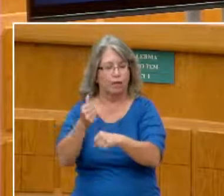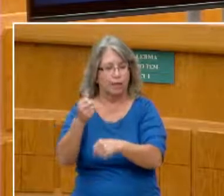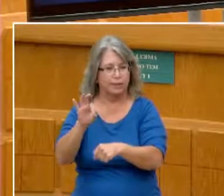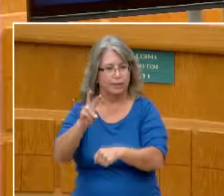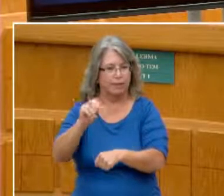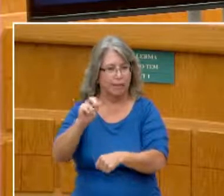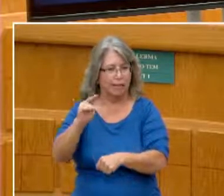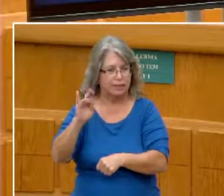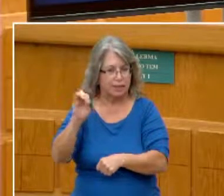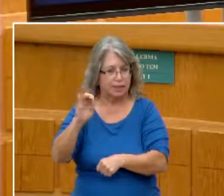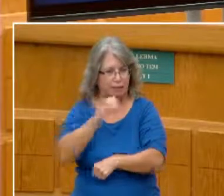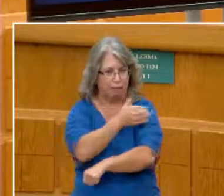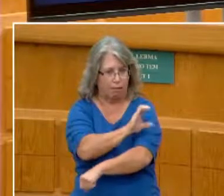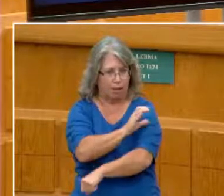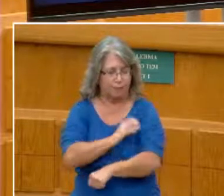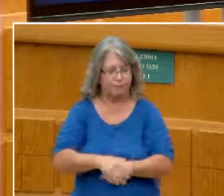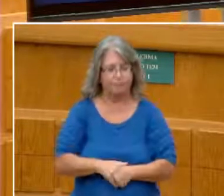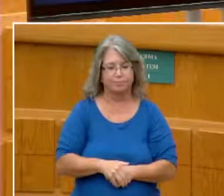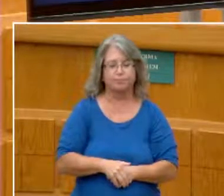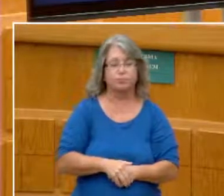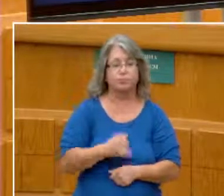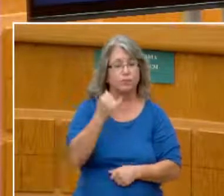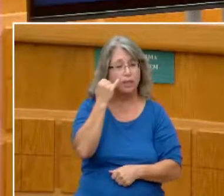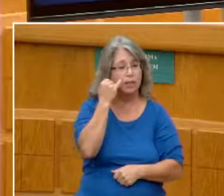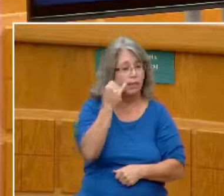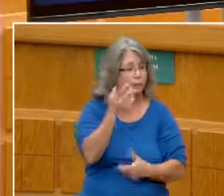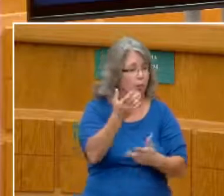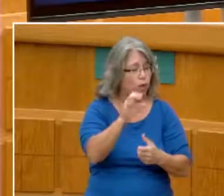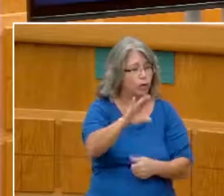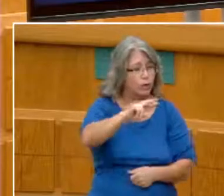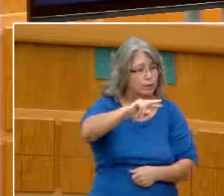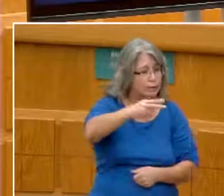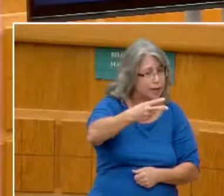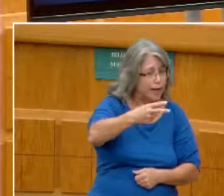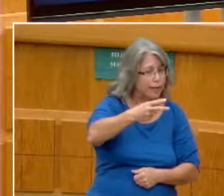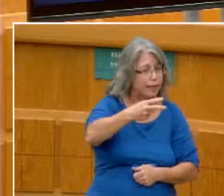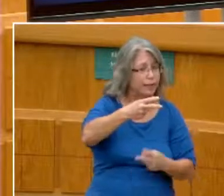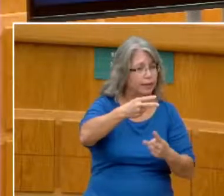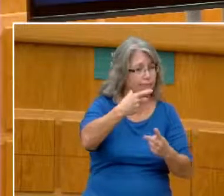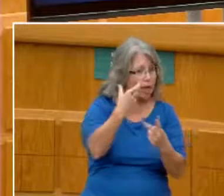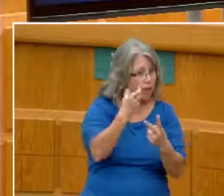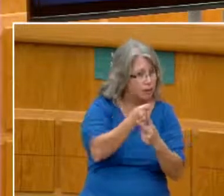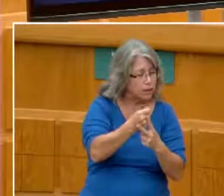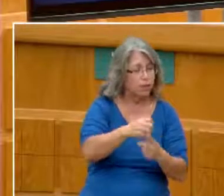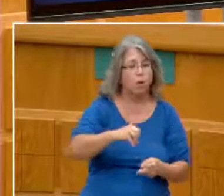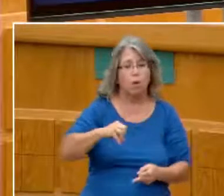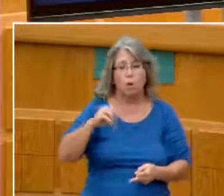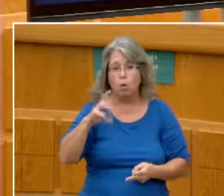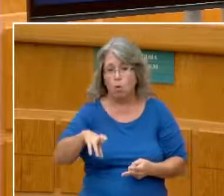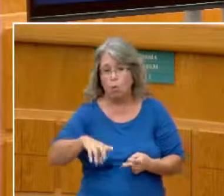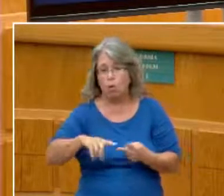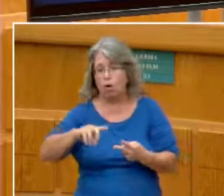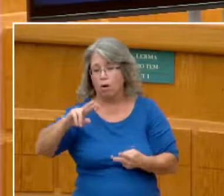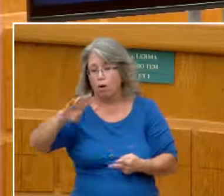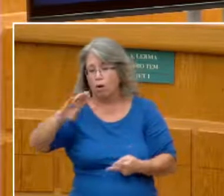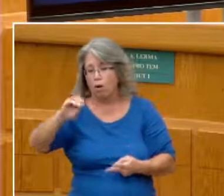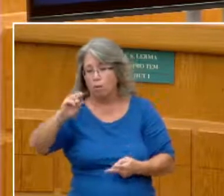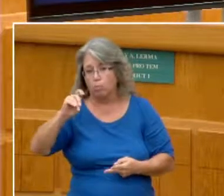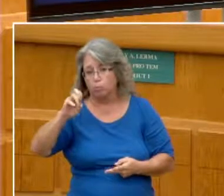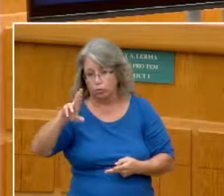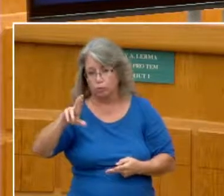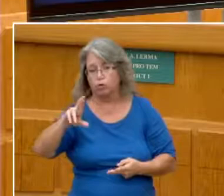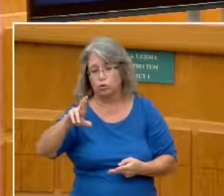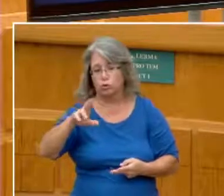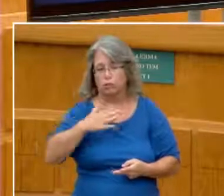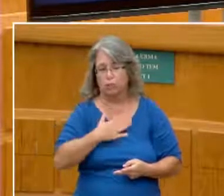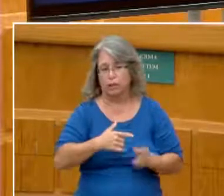your second or booster vaccine, please have your vaccination card available to present to the medical personnel.